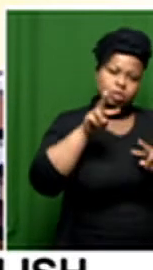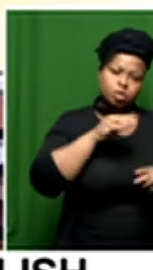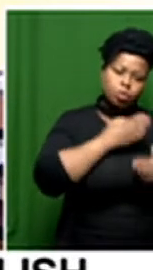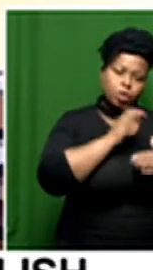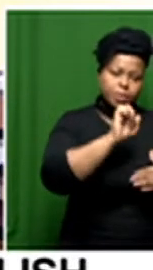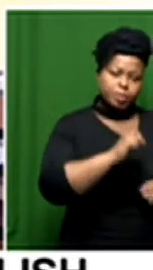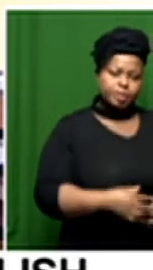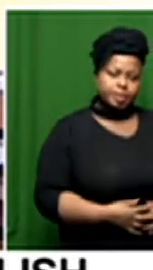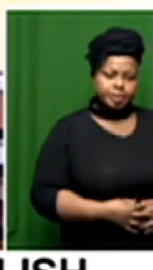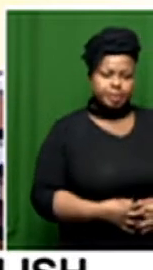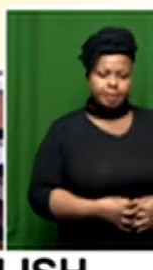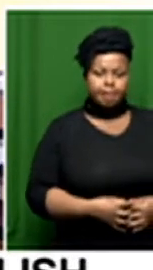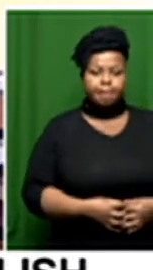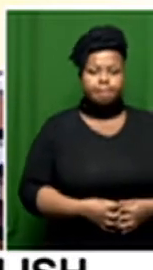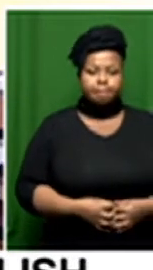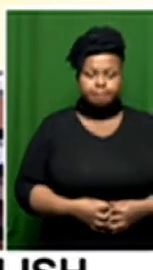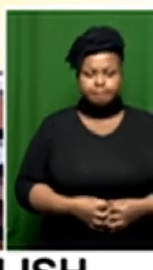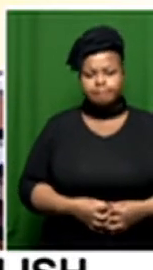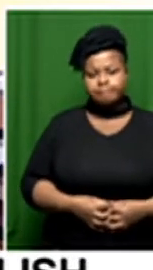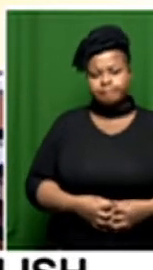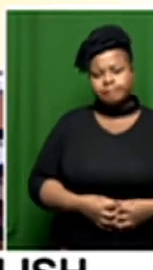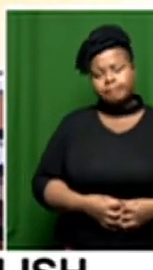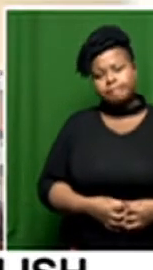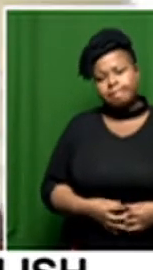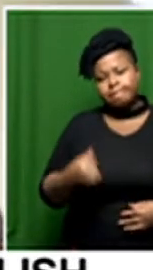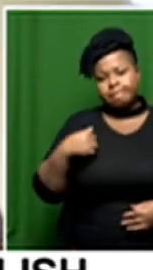work? Yeah, I think firstly,